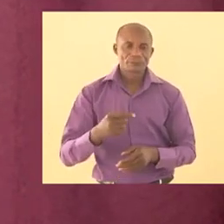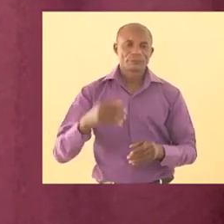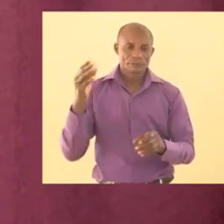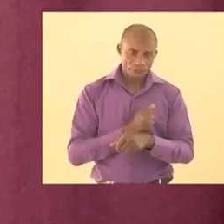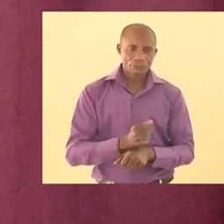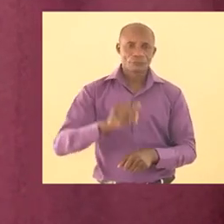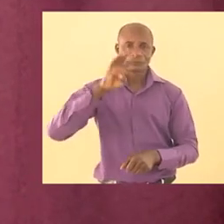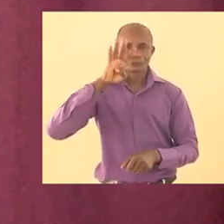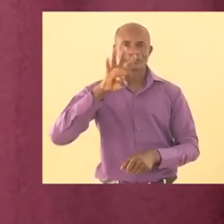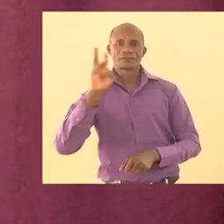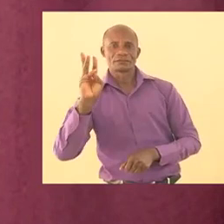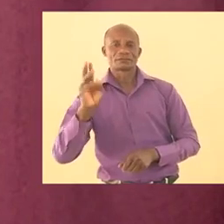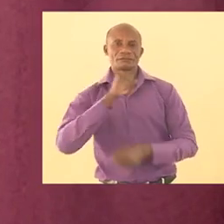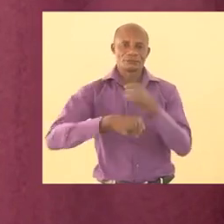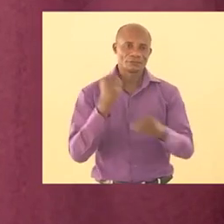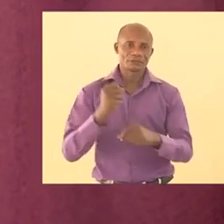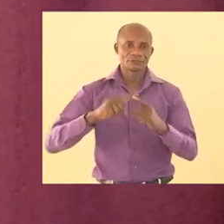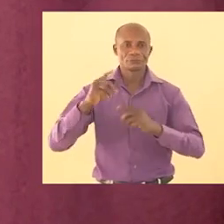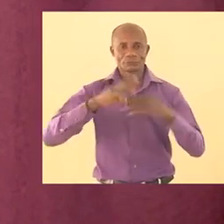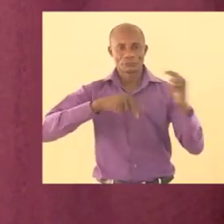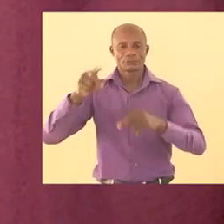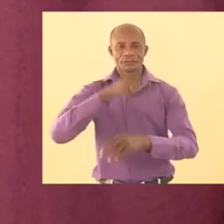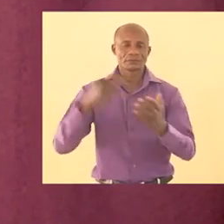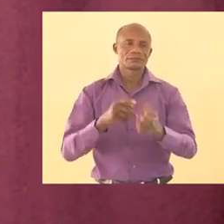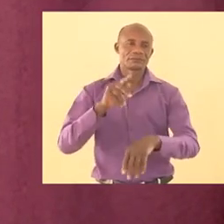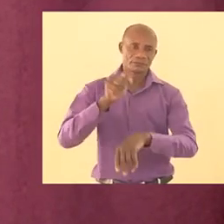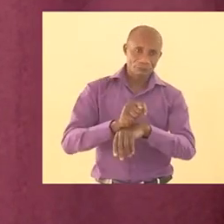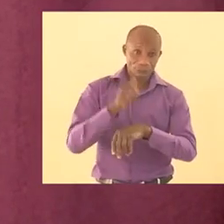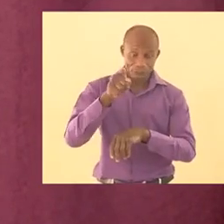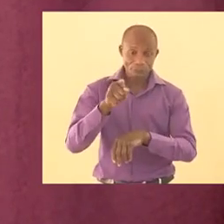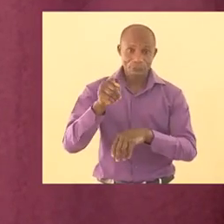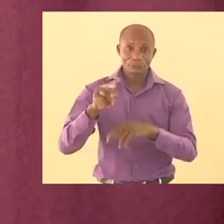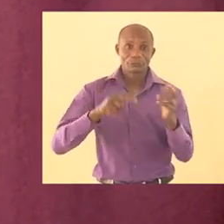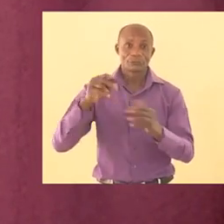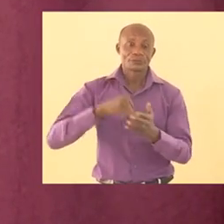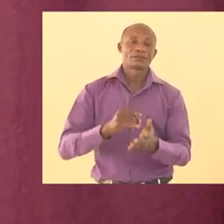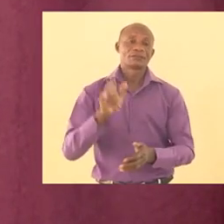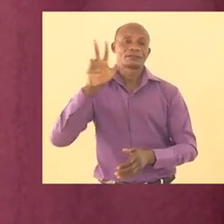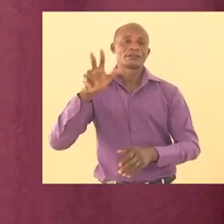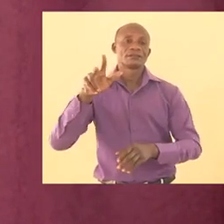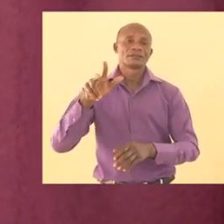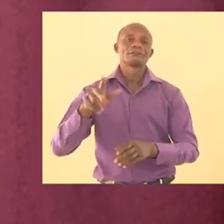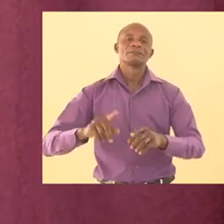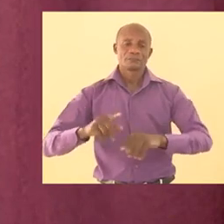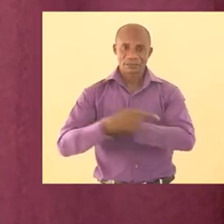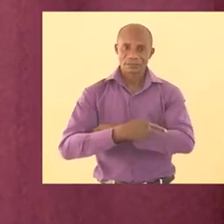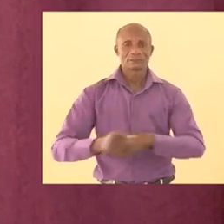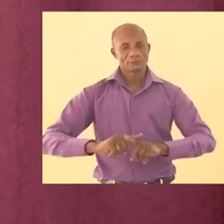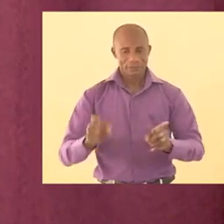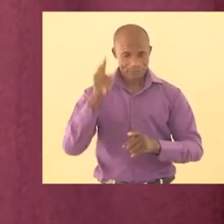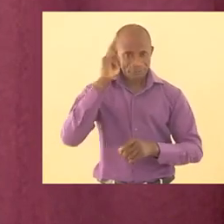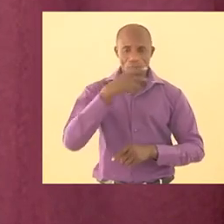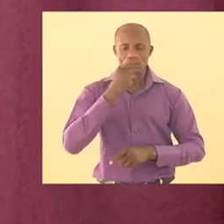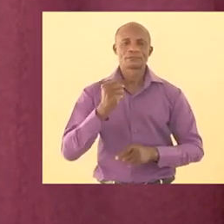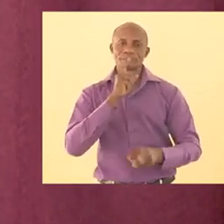taken 46 years to build this temple, and you will raise it up in 3 days?" But he was speaking of the temple of